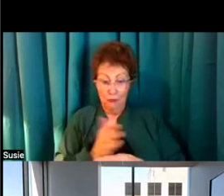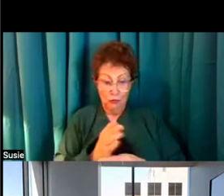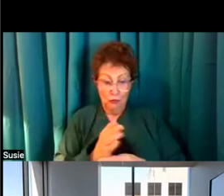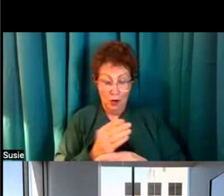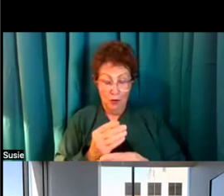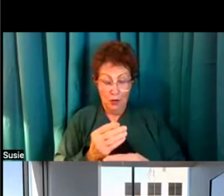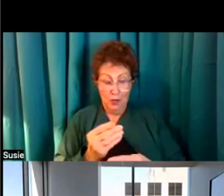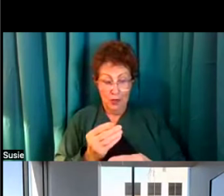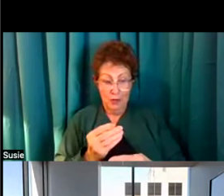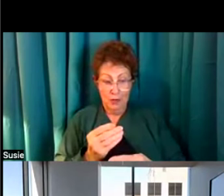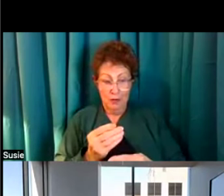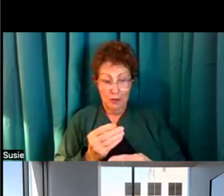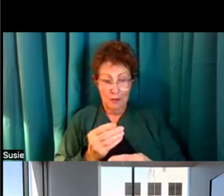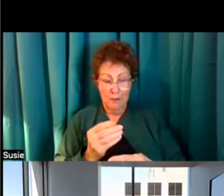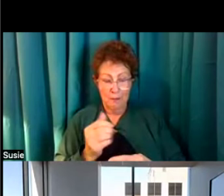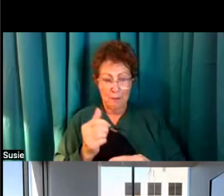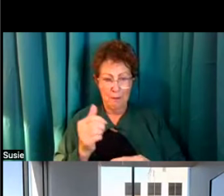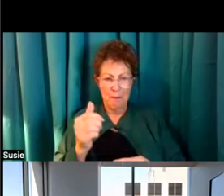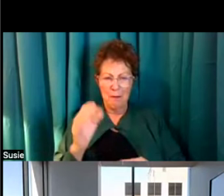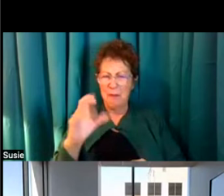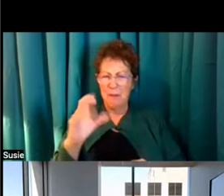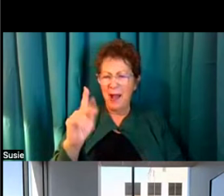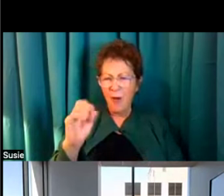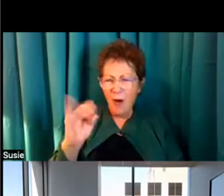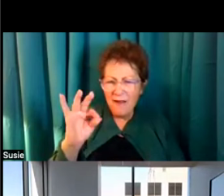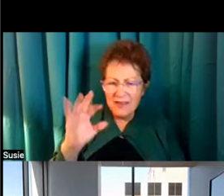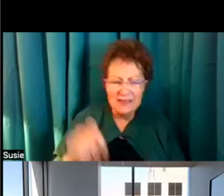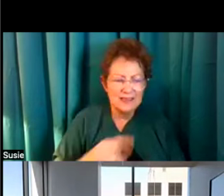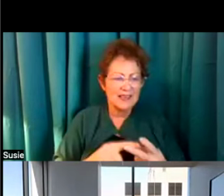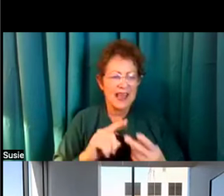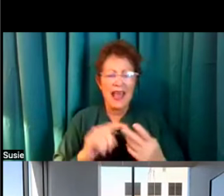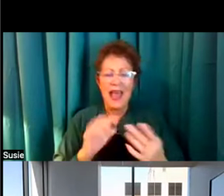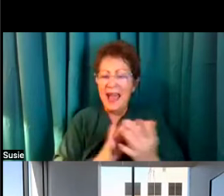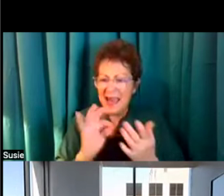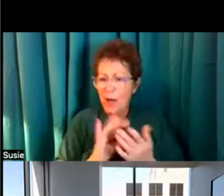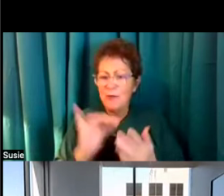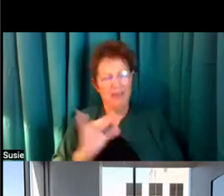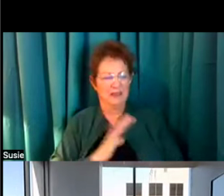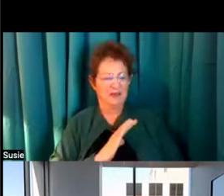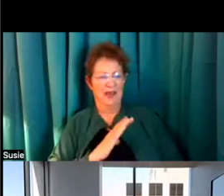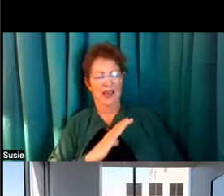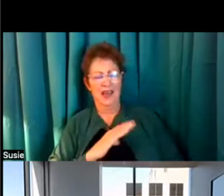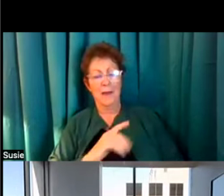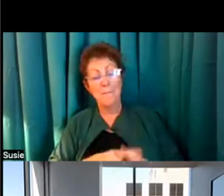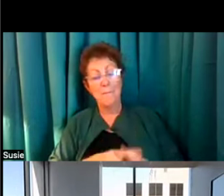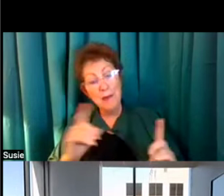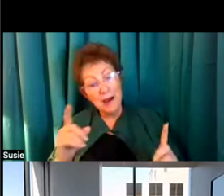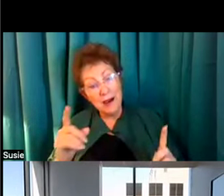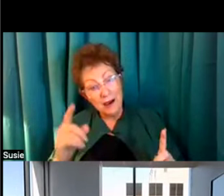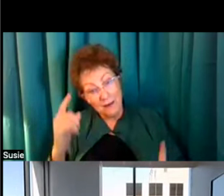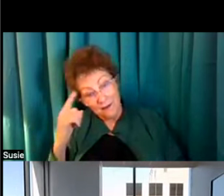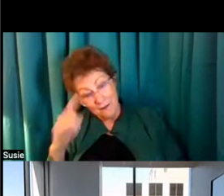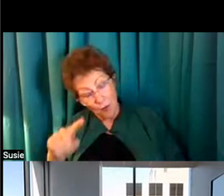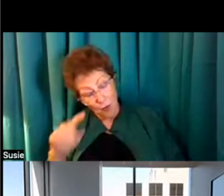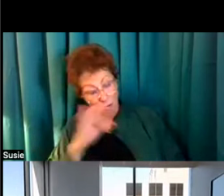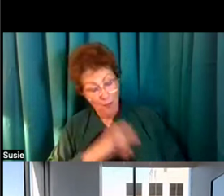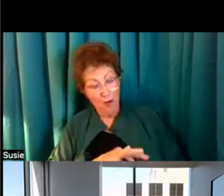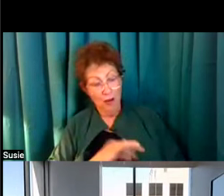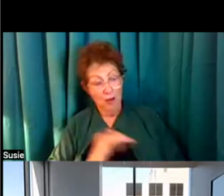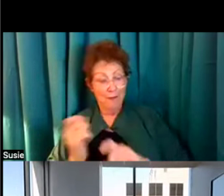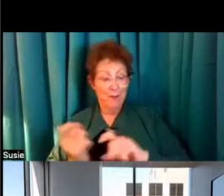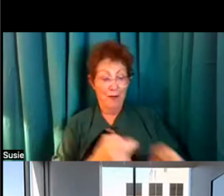like back office, accounting, stuff of that nature, that's completely fine. But if the for-profit is providing those